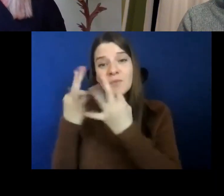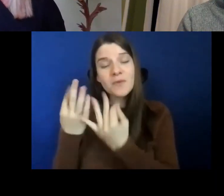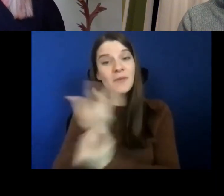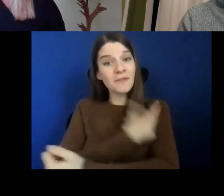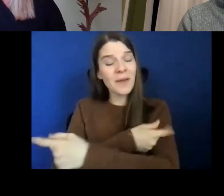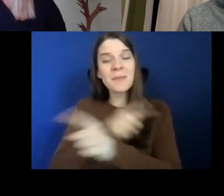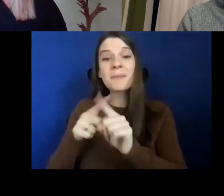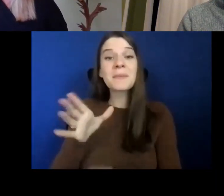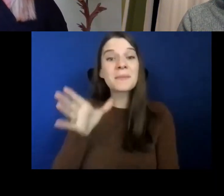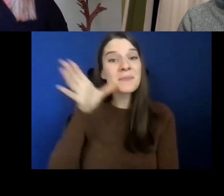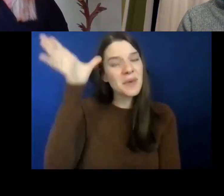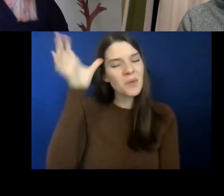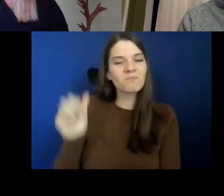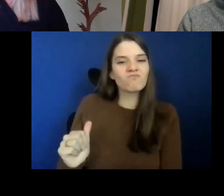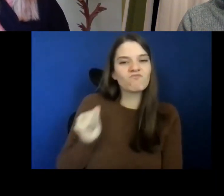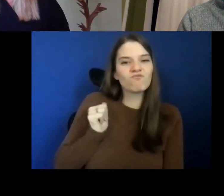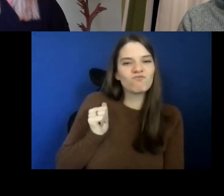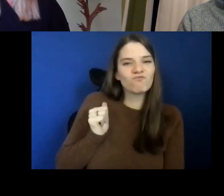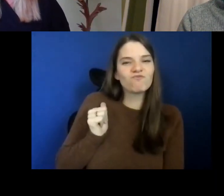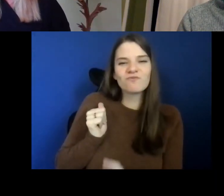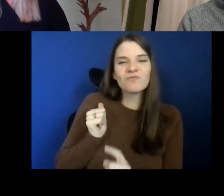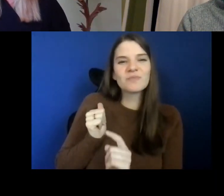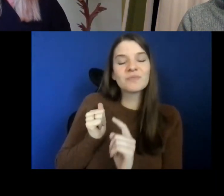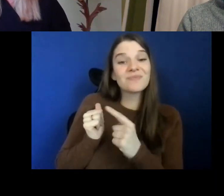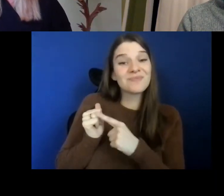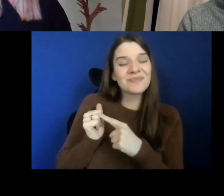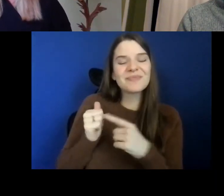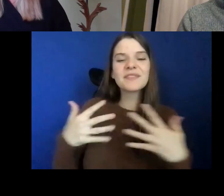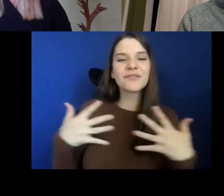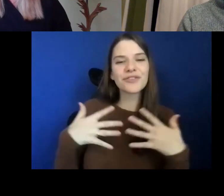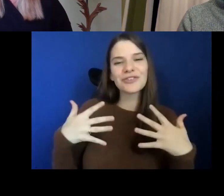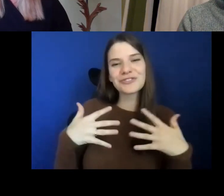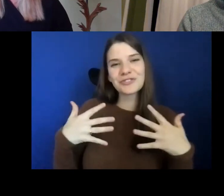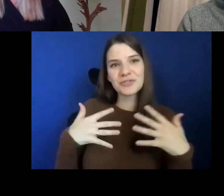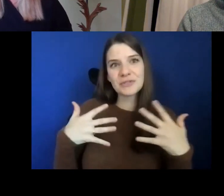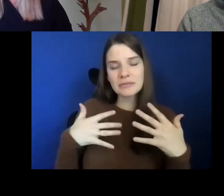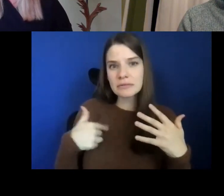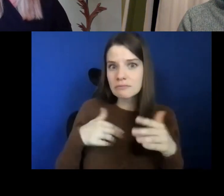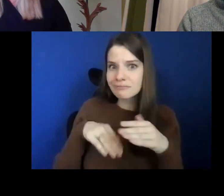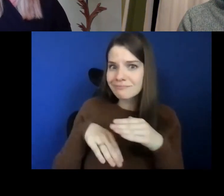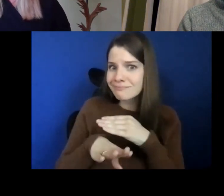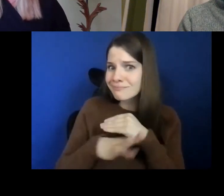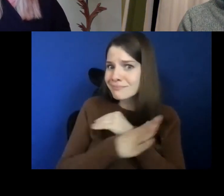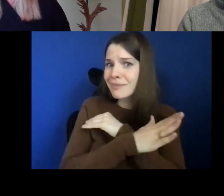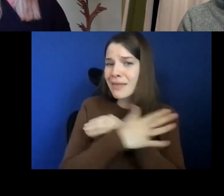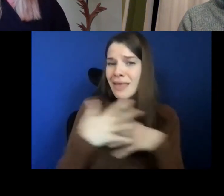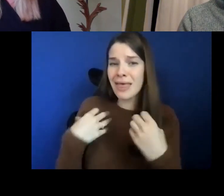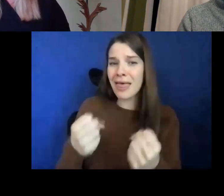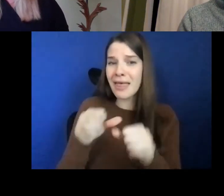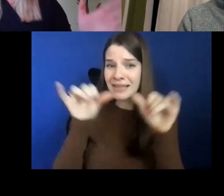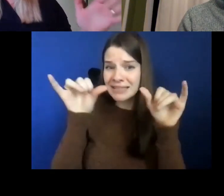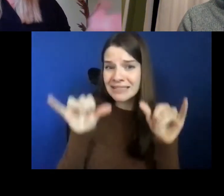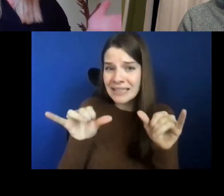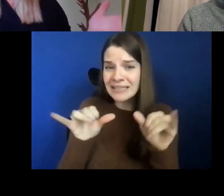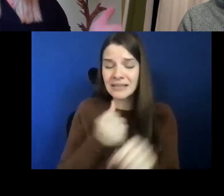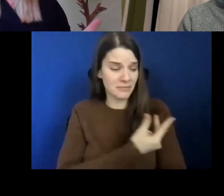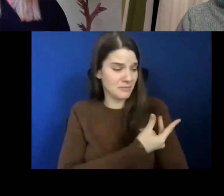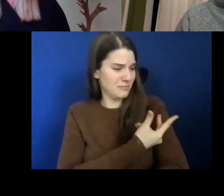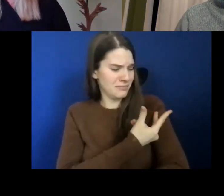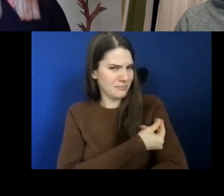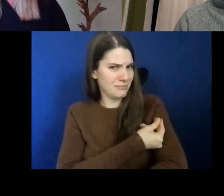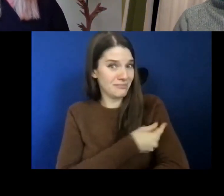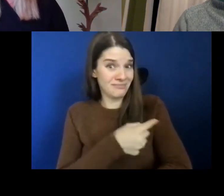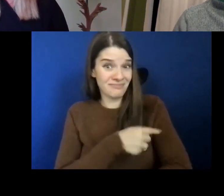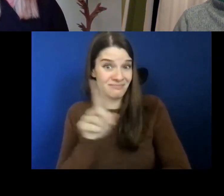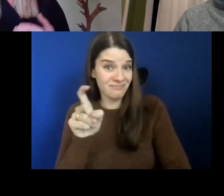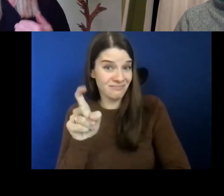but her parents won't because of that fear about coming into a health system and getting something that they're not certain is safe.